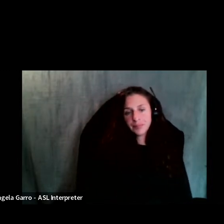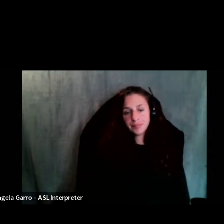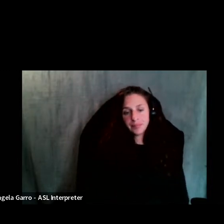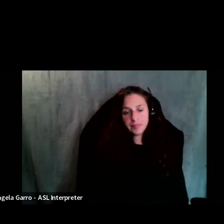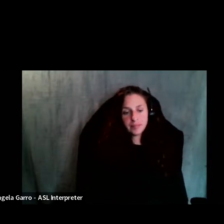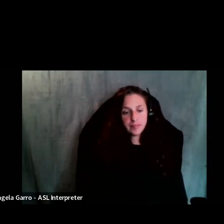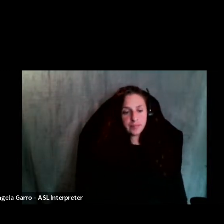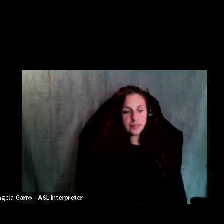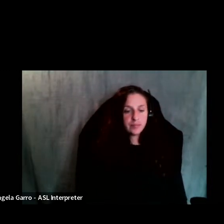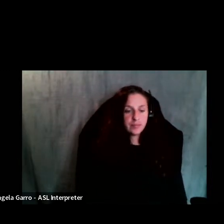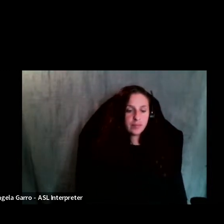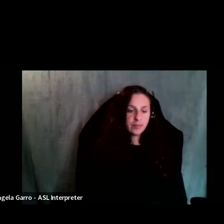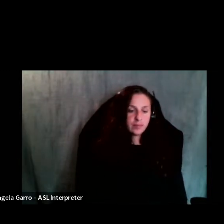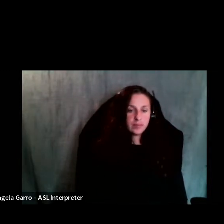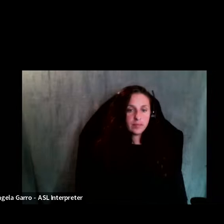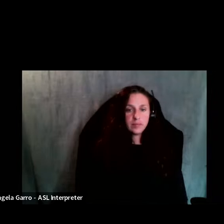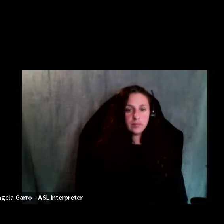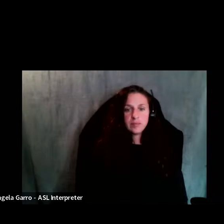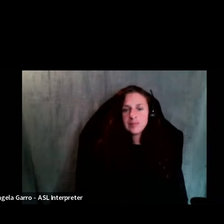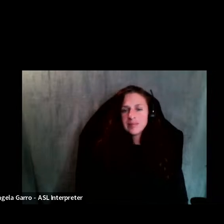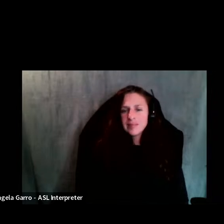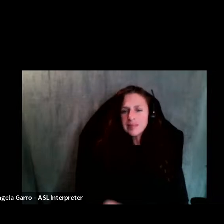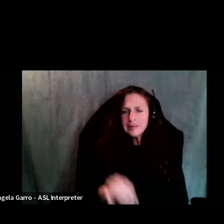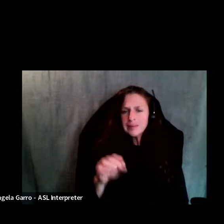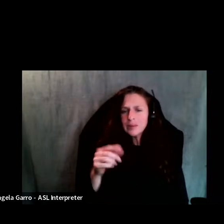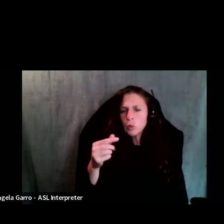Is it Shagufta? I apologize.